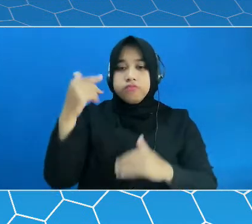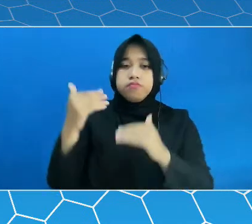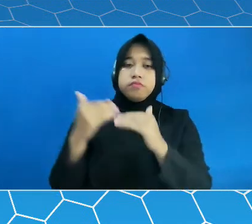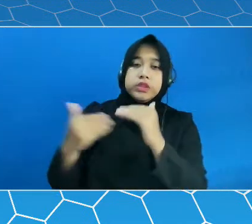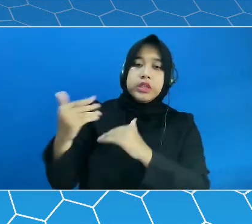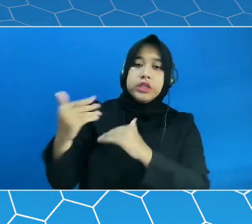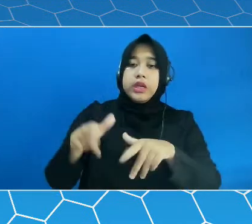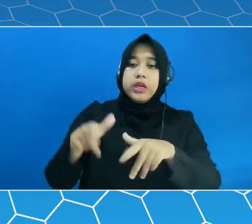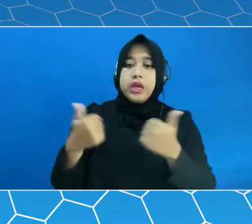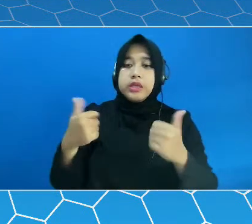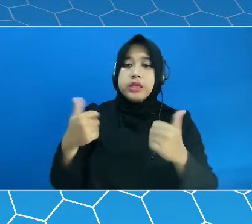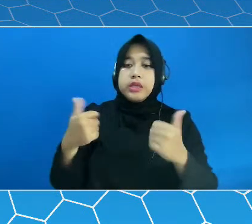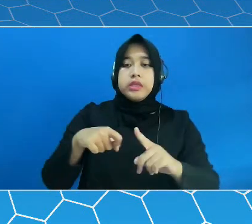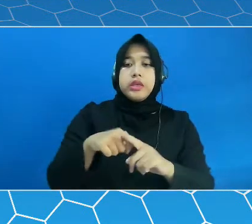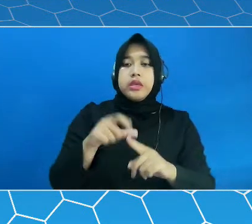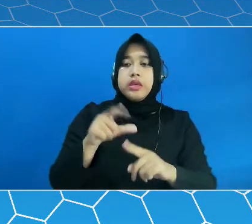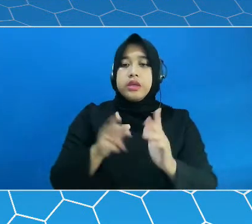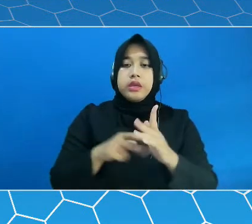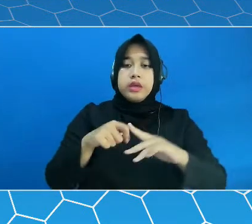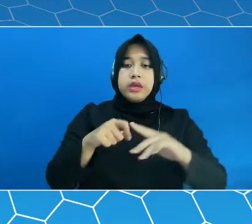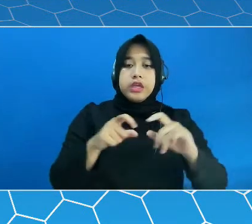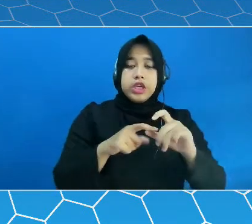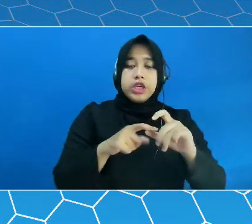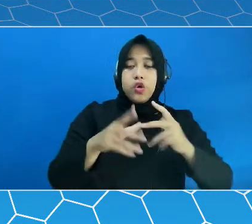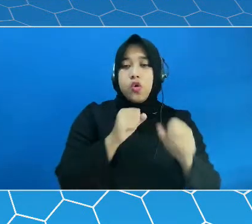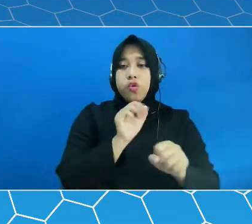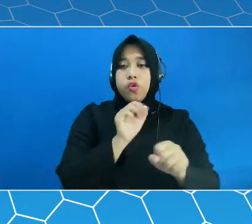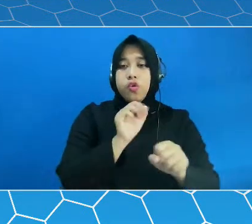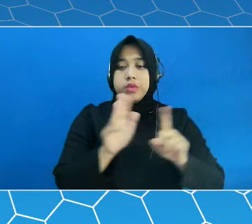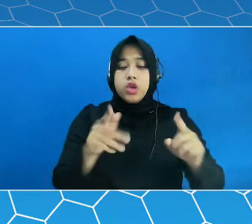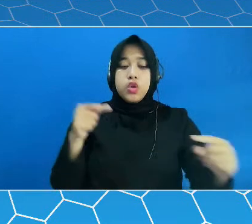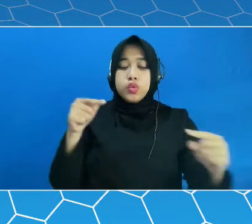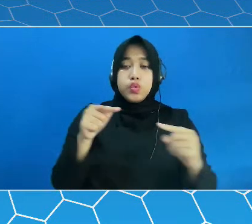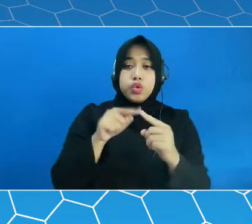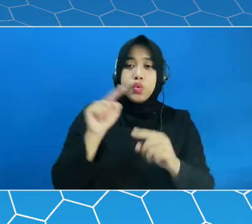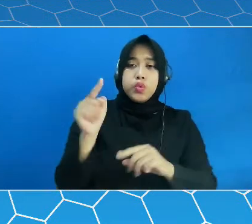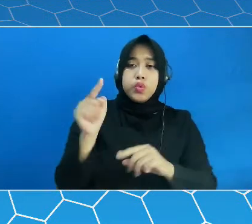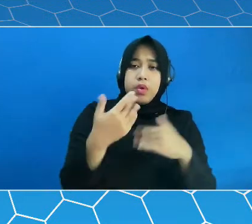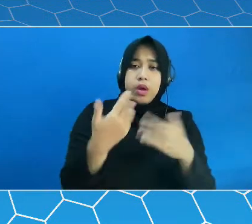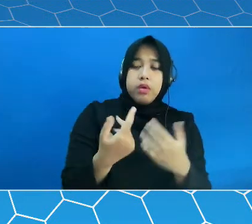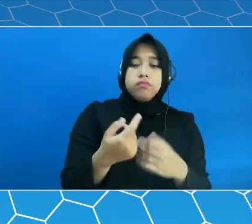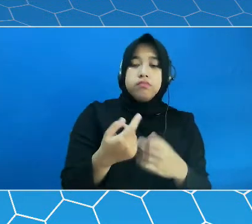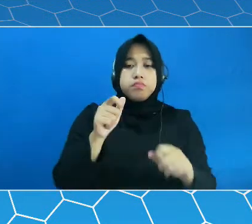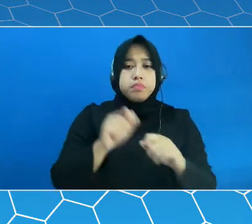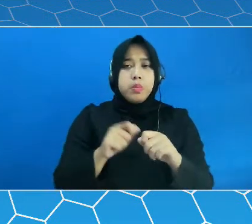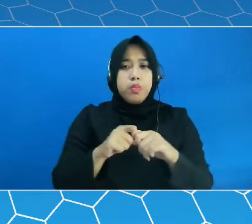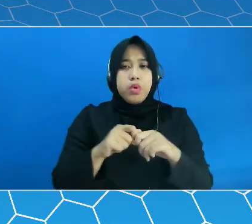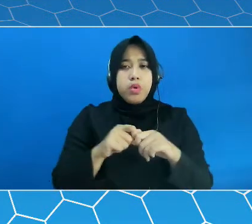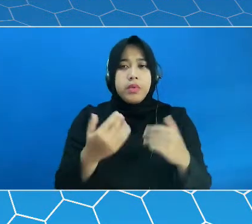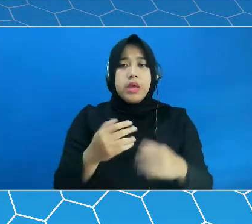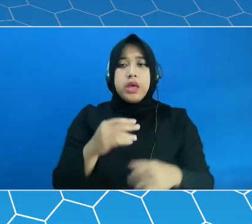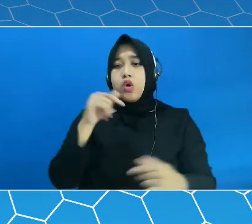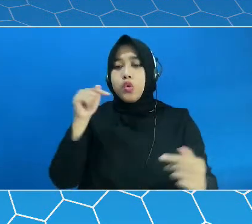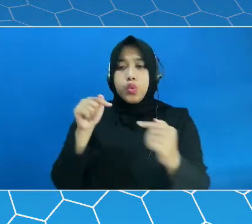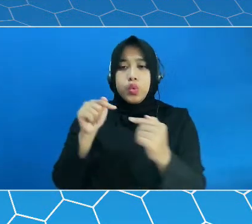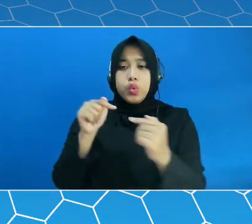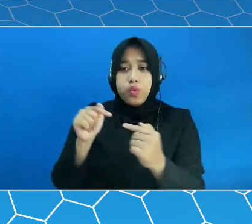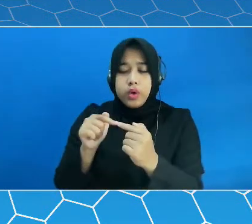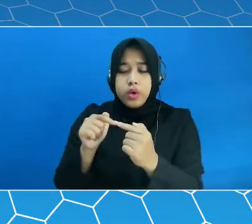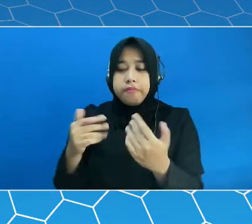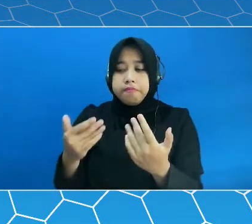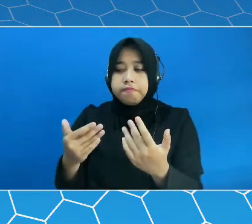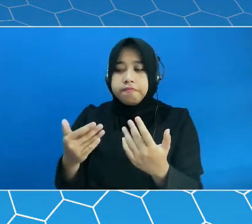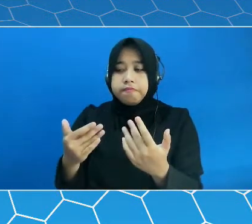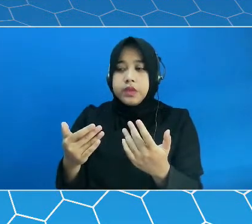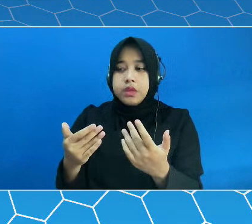So the primary objective of the trial is to determine whether interventions in the convalescent phase of COVID-19